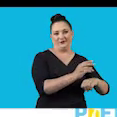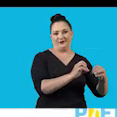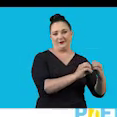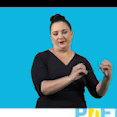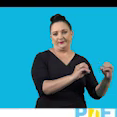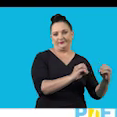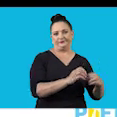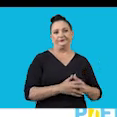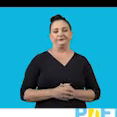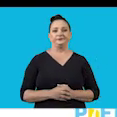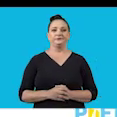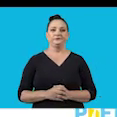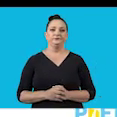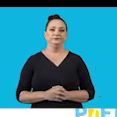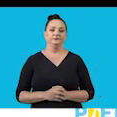state.